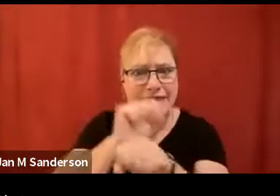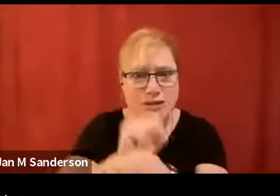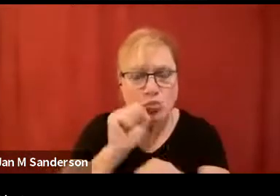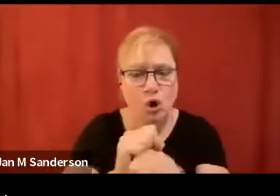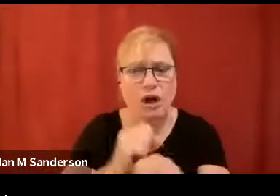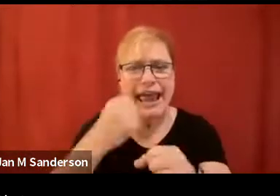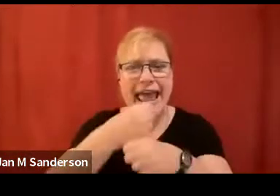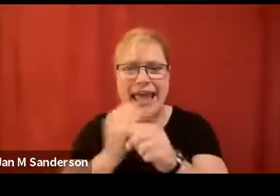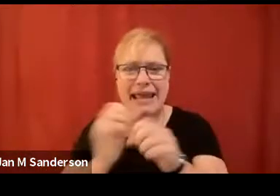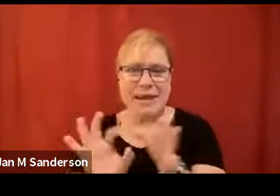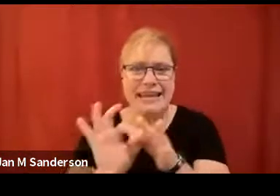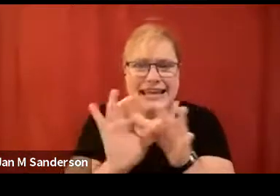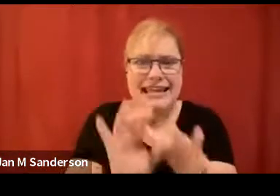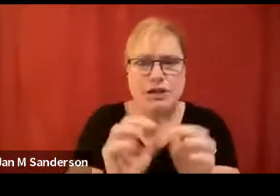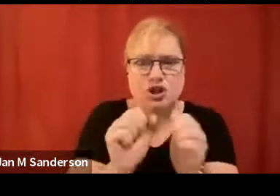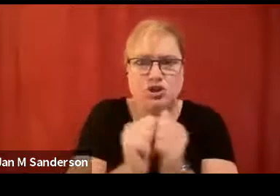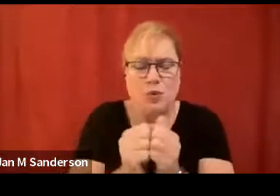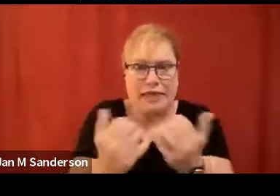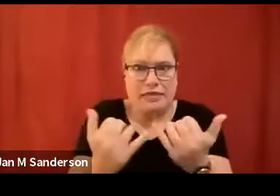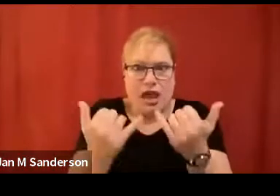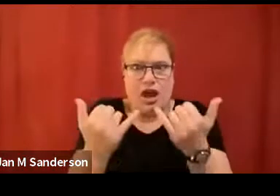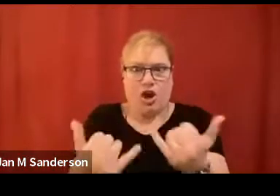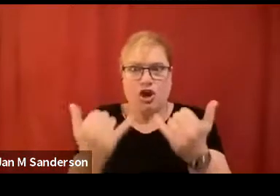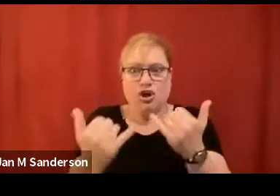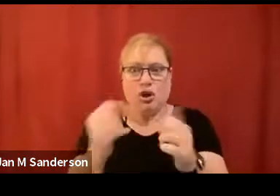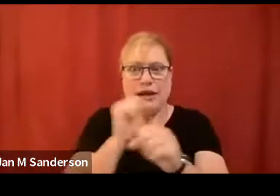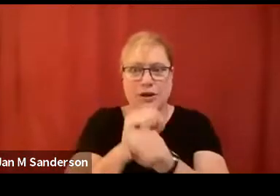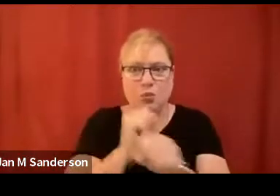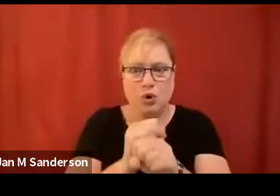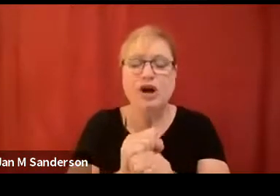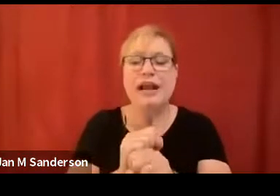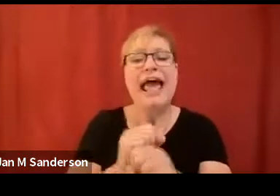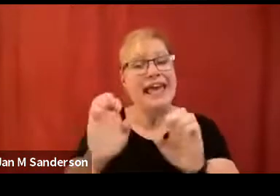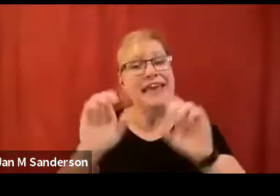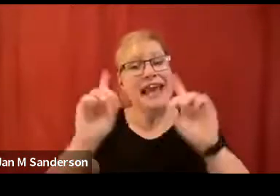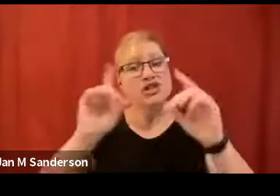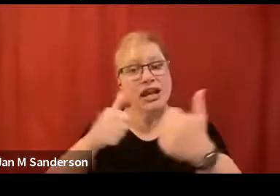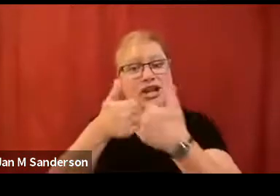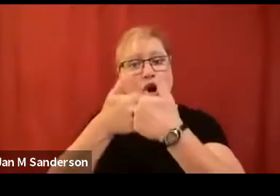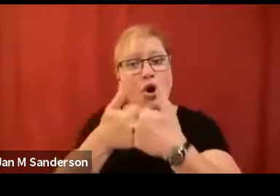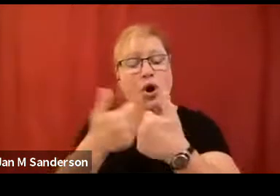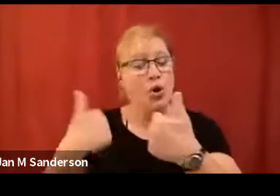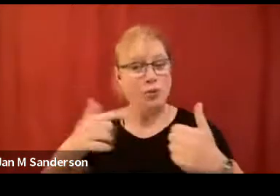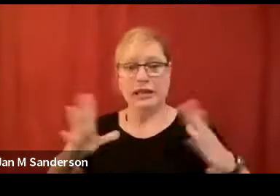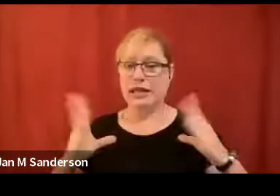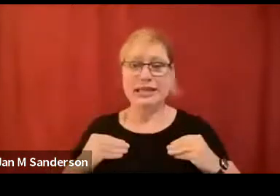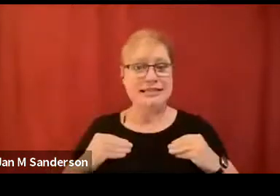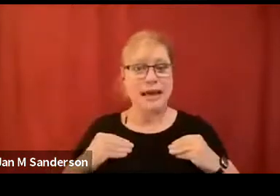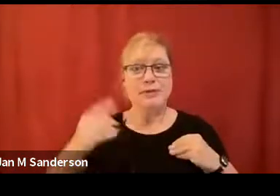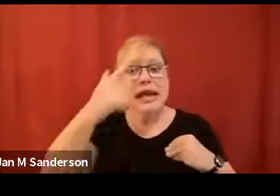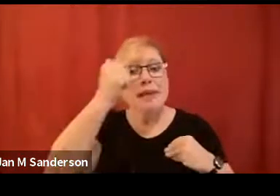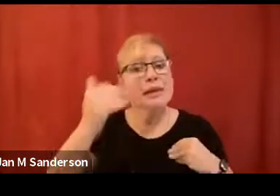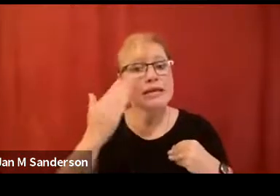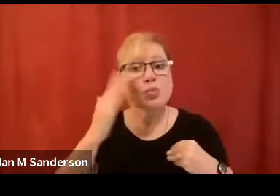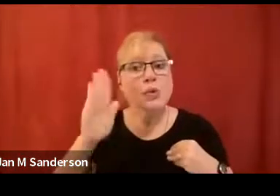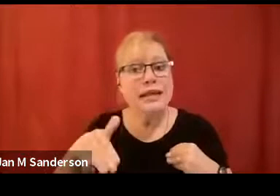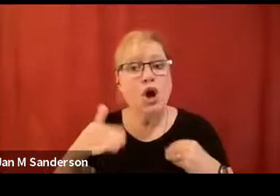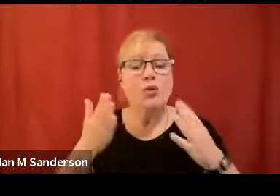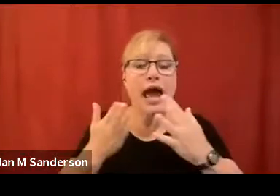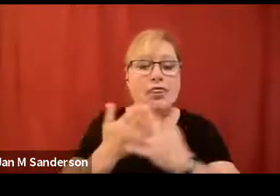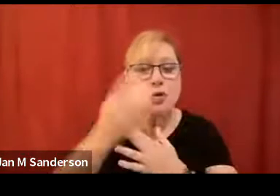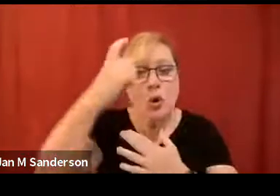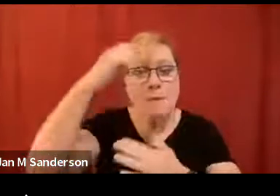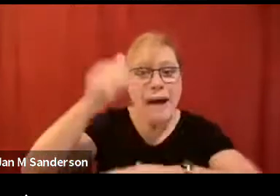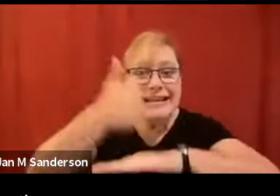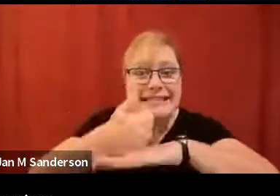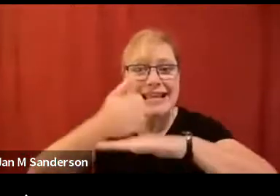relevant. And the educational challenge is just something that we gladly take on, because we know that through mindsets and